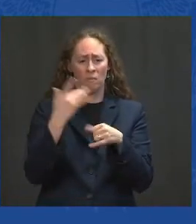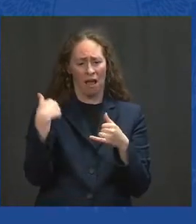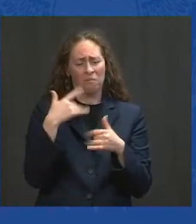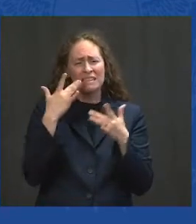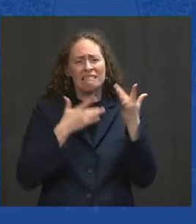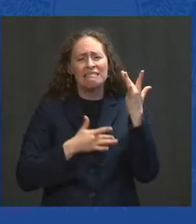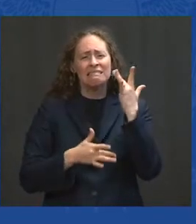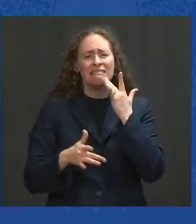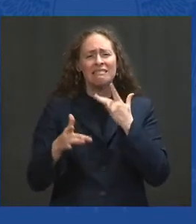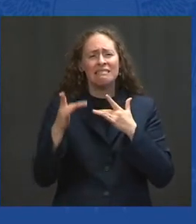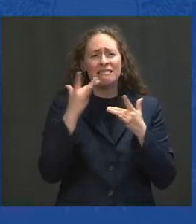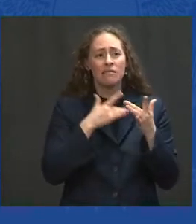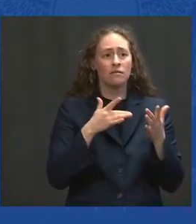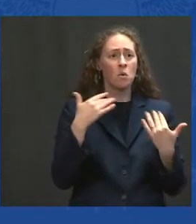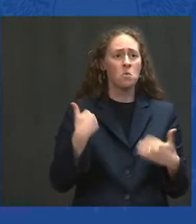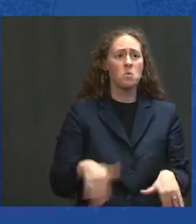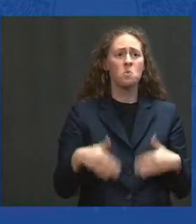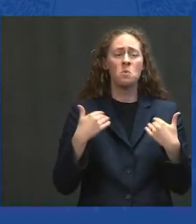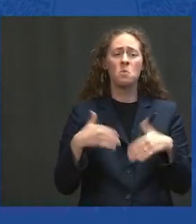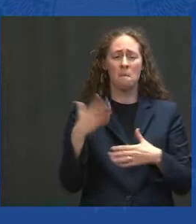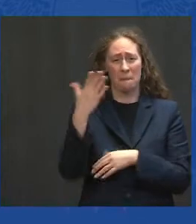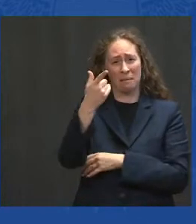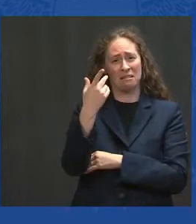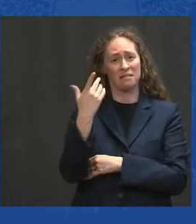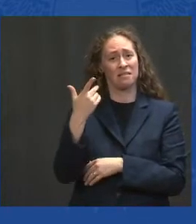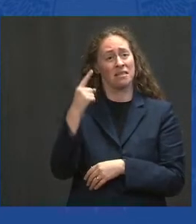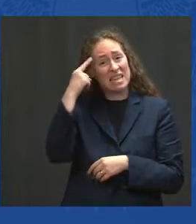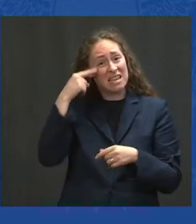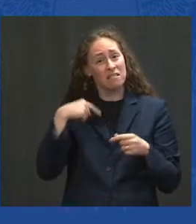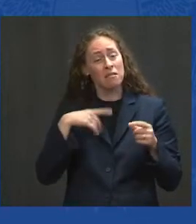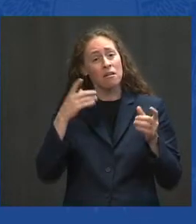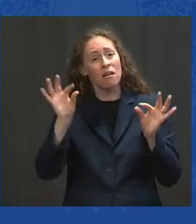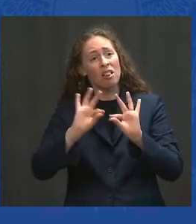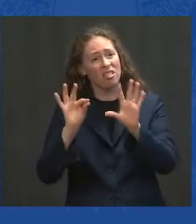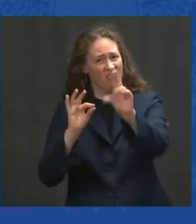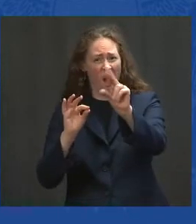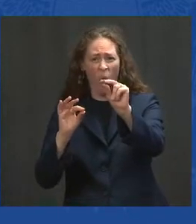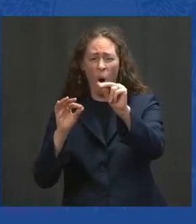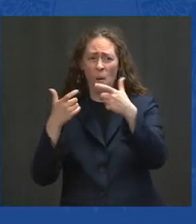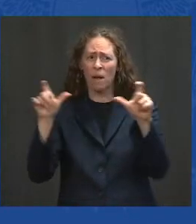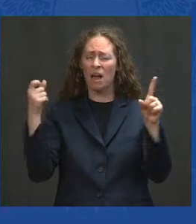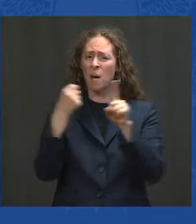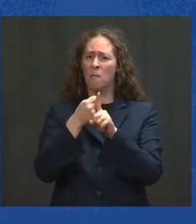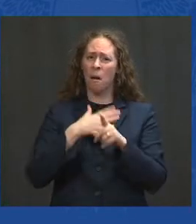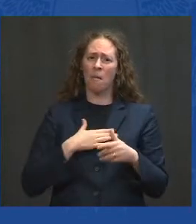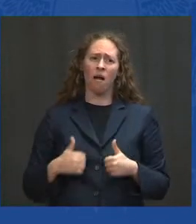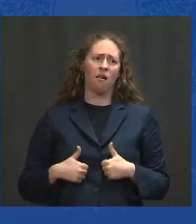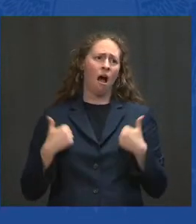These payments may seem small to some, but they're life-changing for my family, for us.